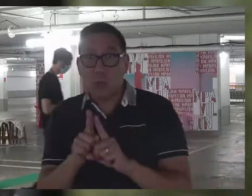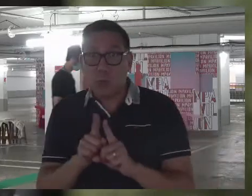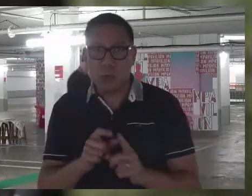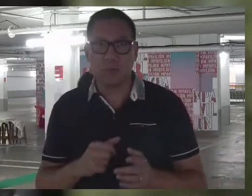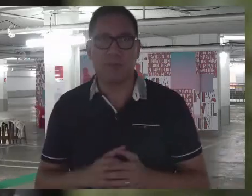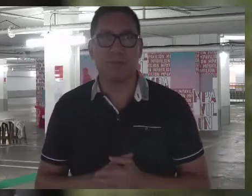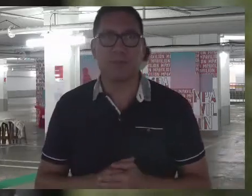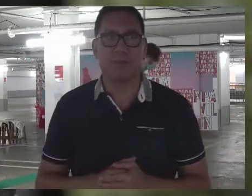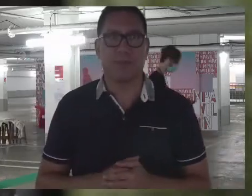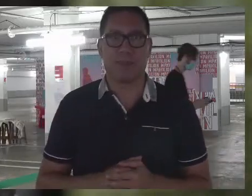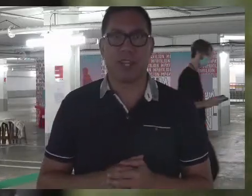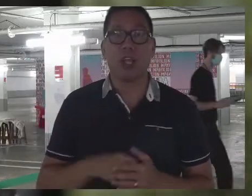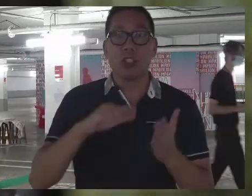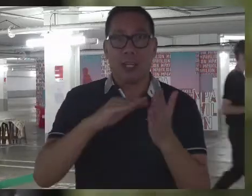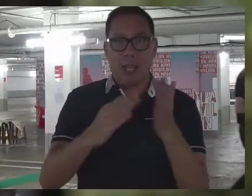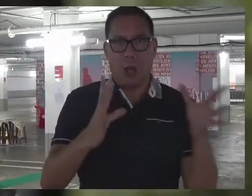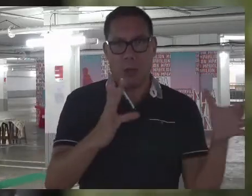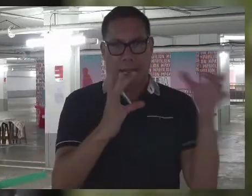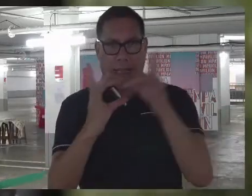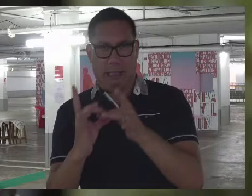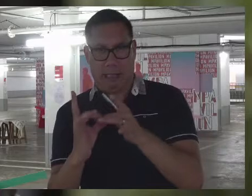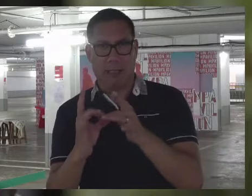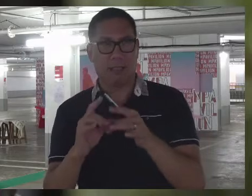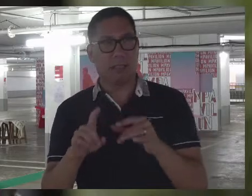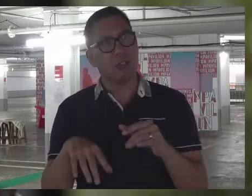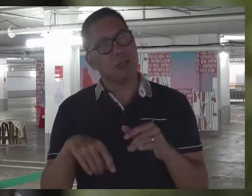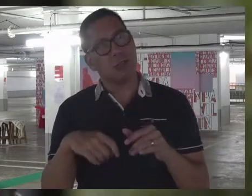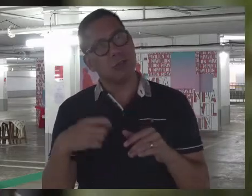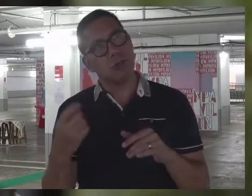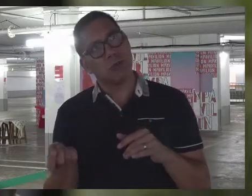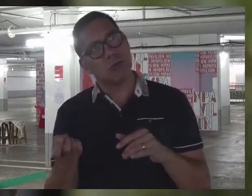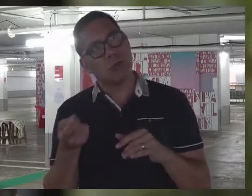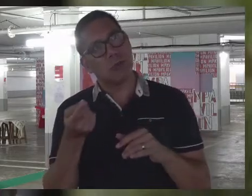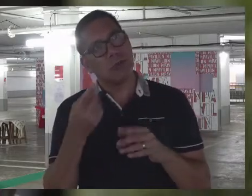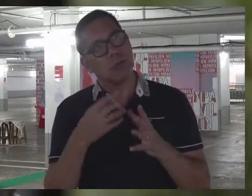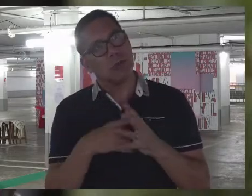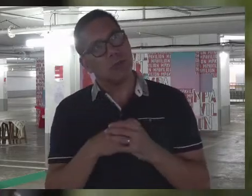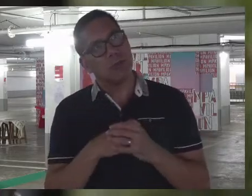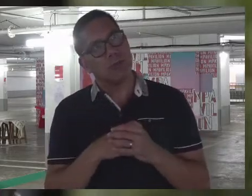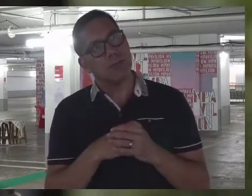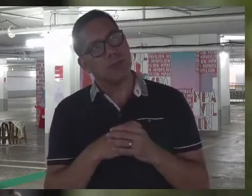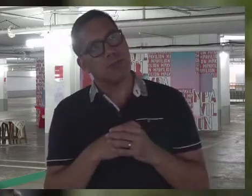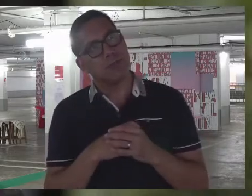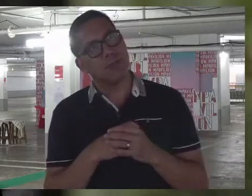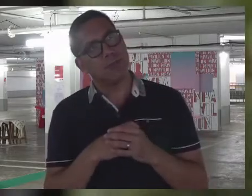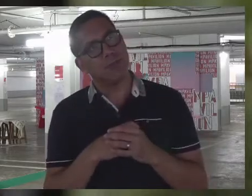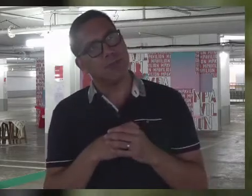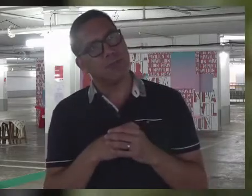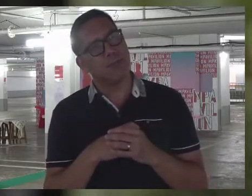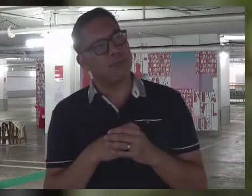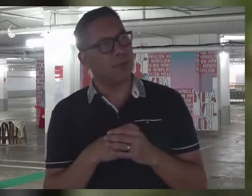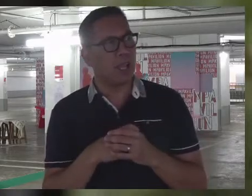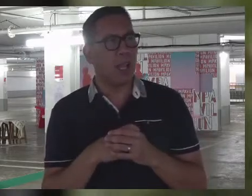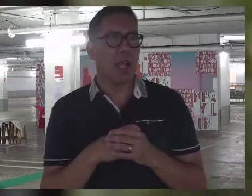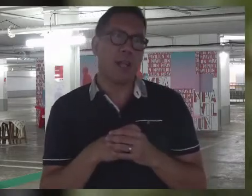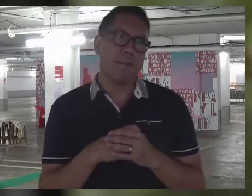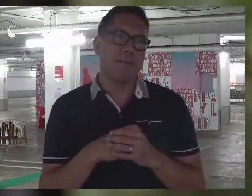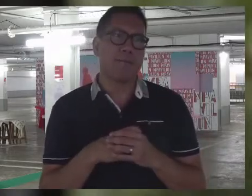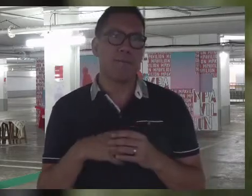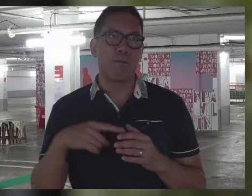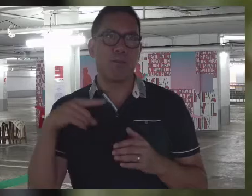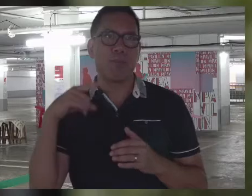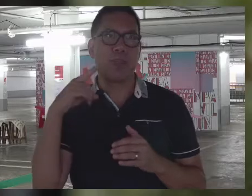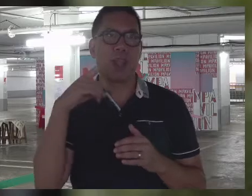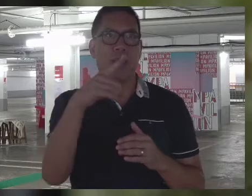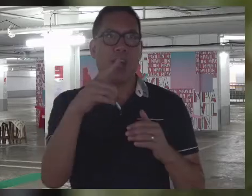I'll lead you on through. So it's the